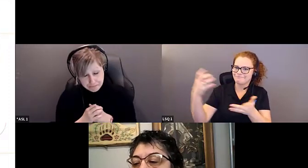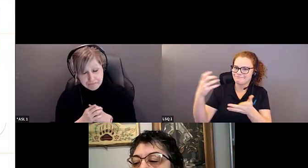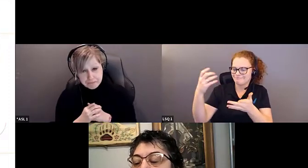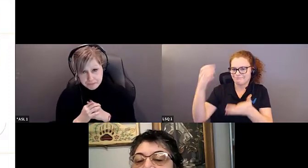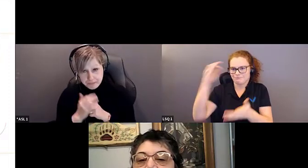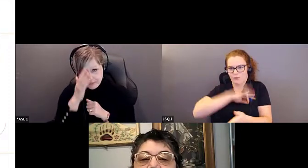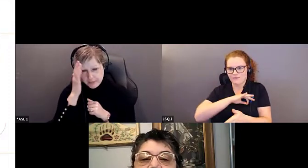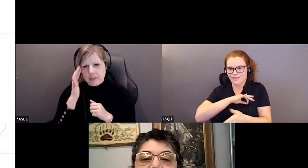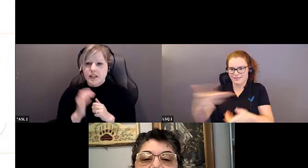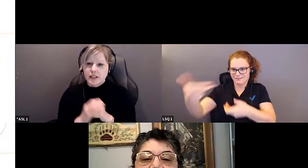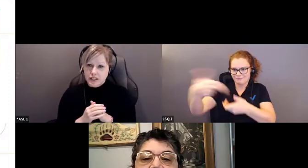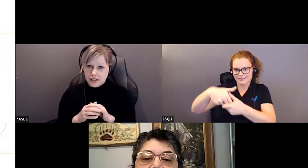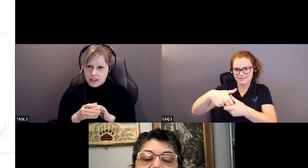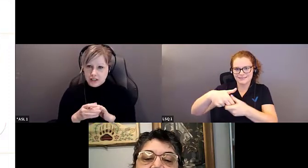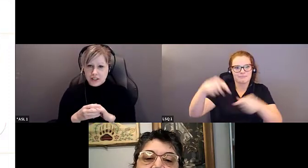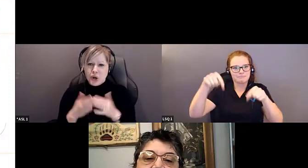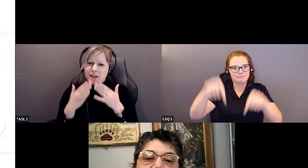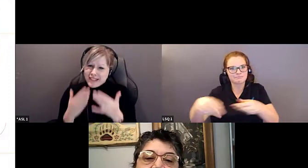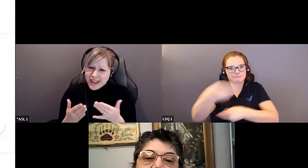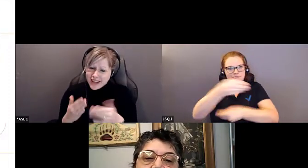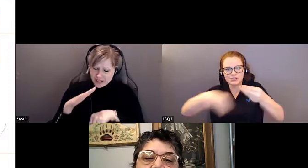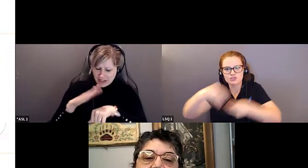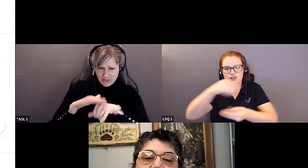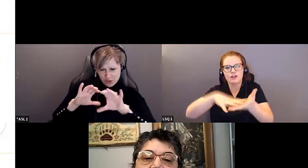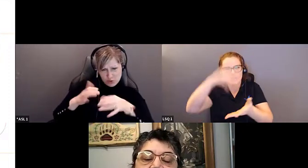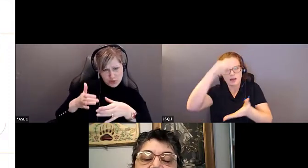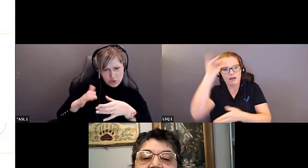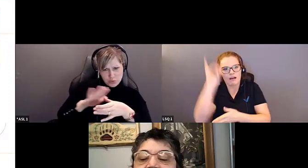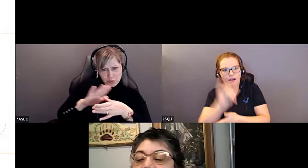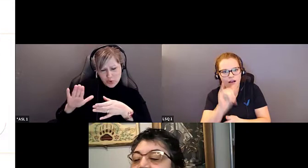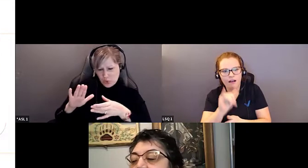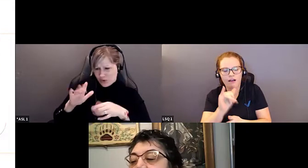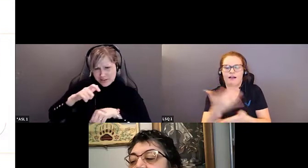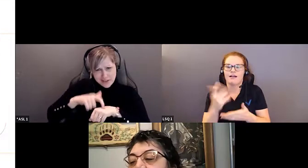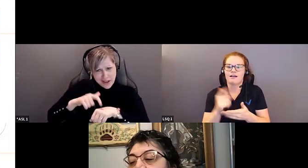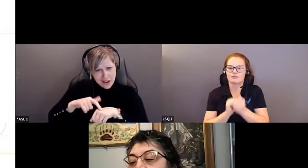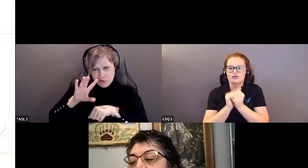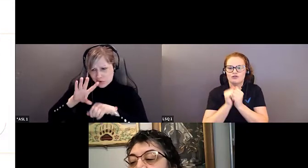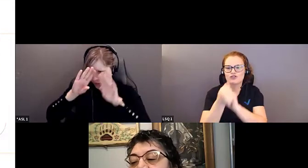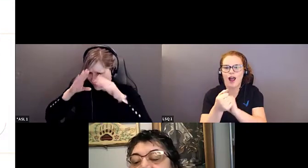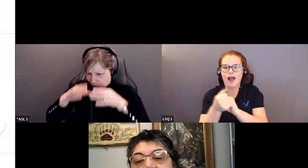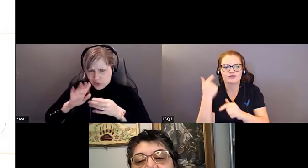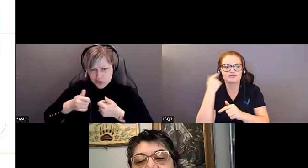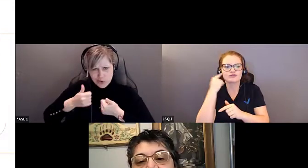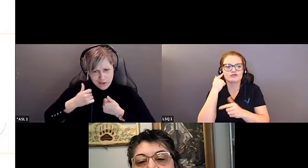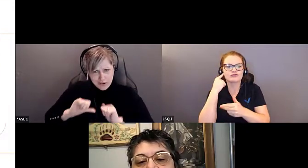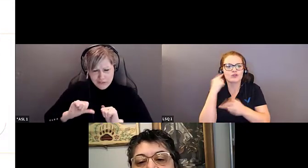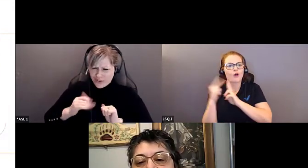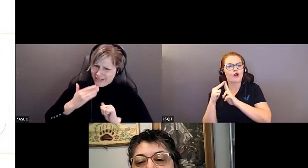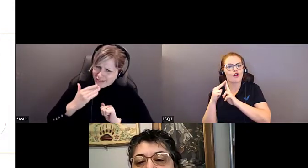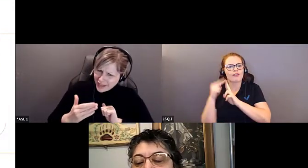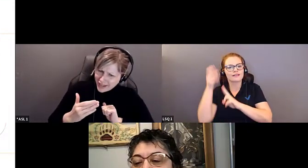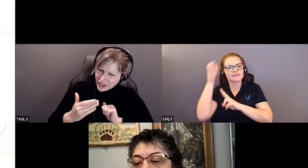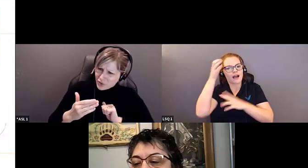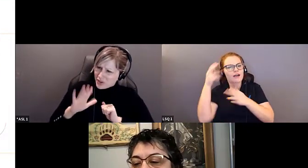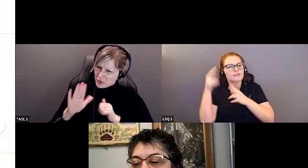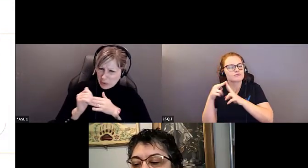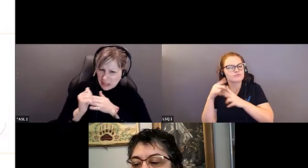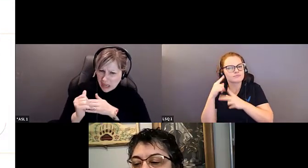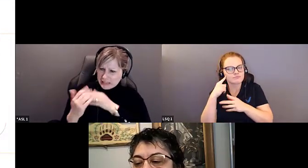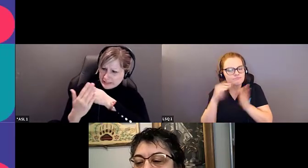And so I thank them for their time and their efforts. And I thank them for their